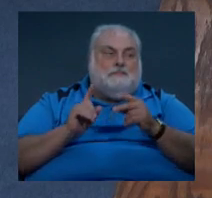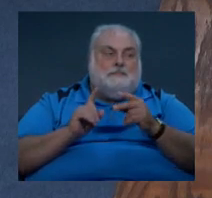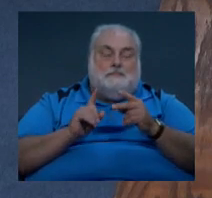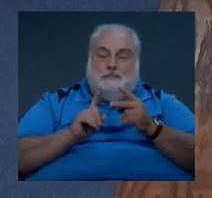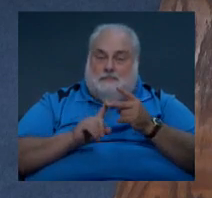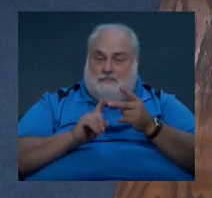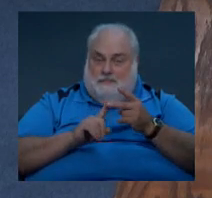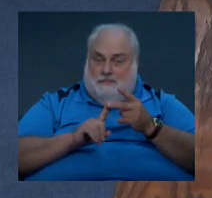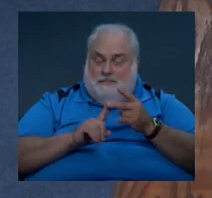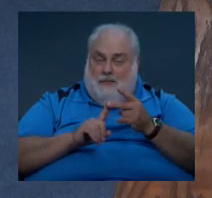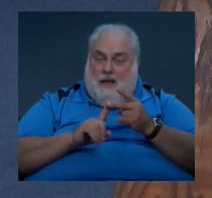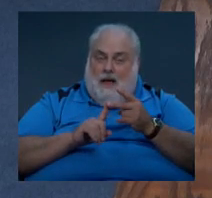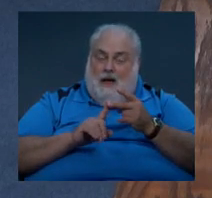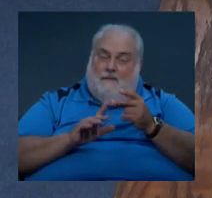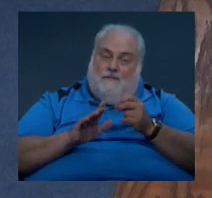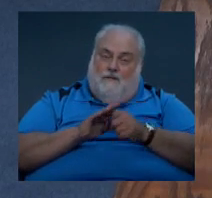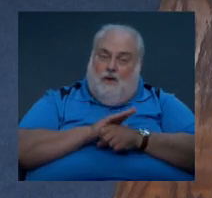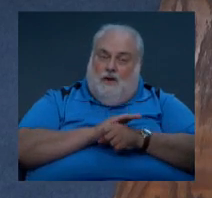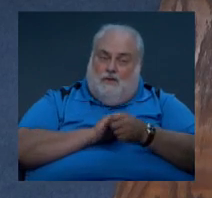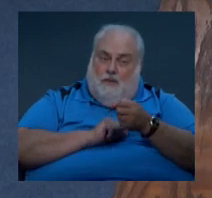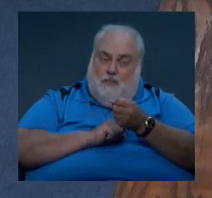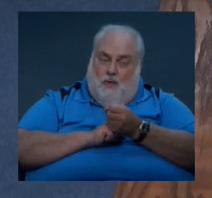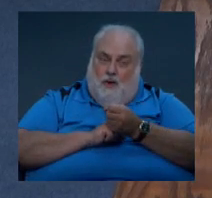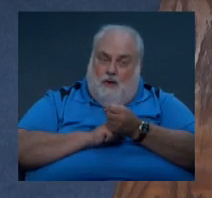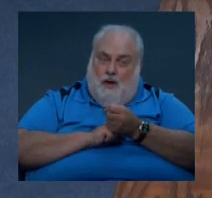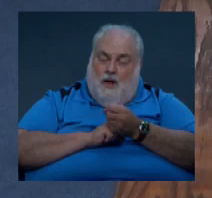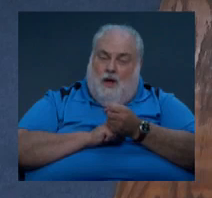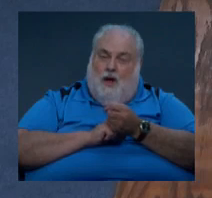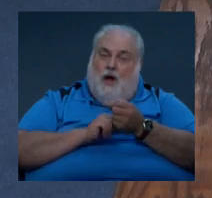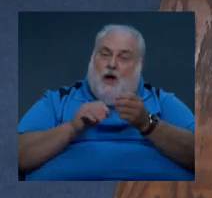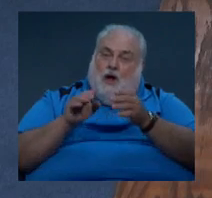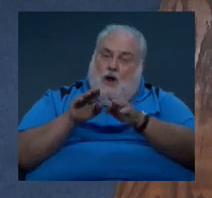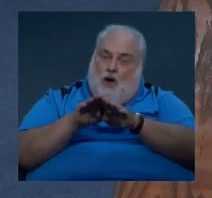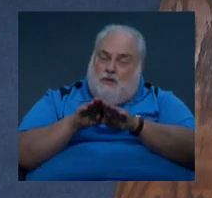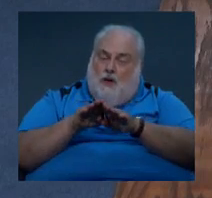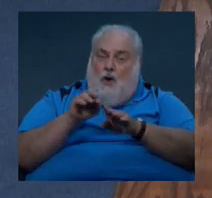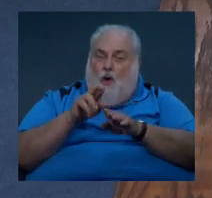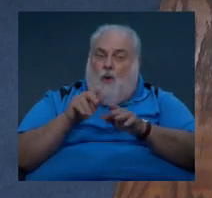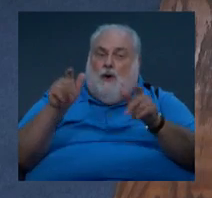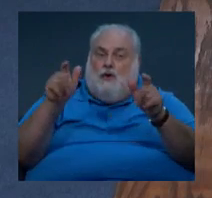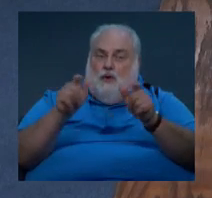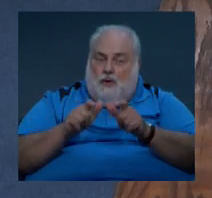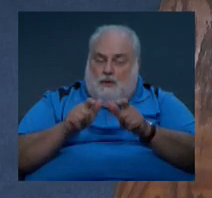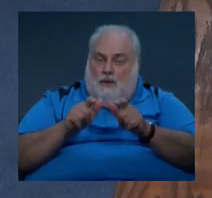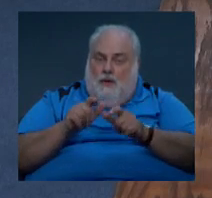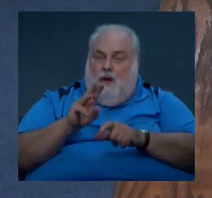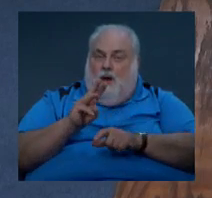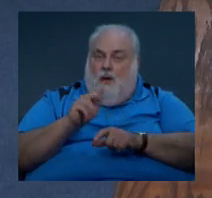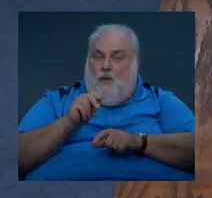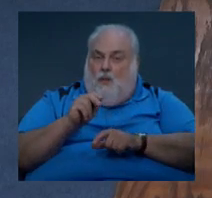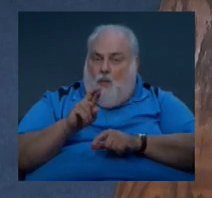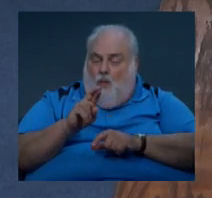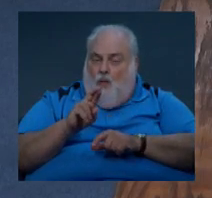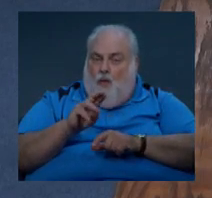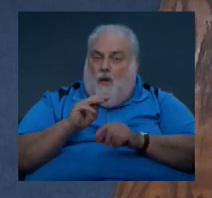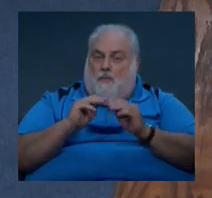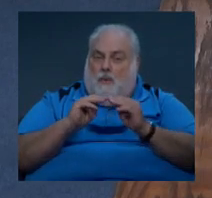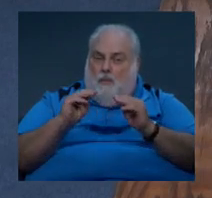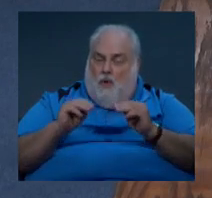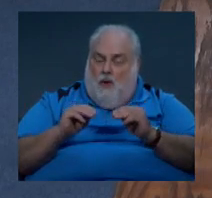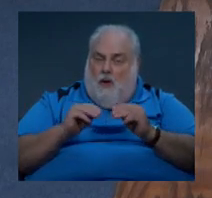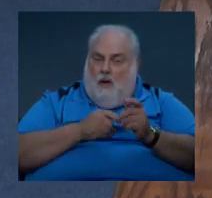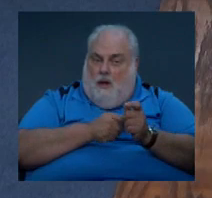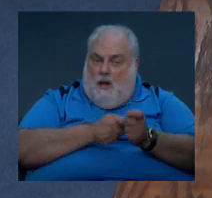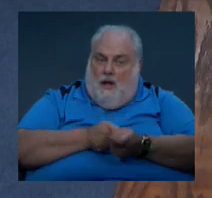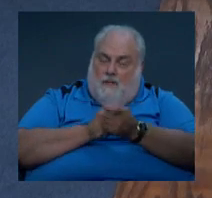I'm also in support of closing or reducing the War Memorial Golf Course and begin to use it